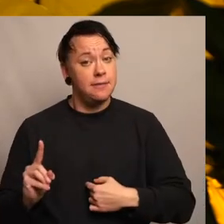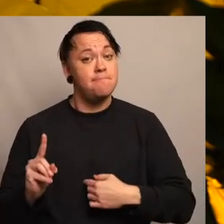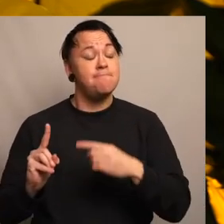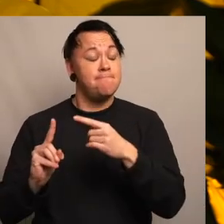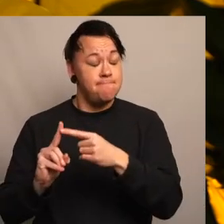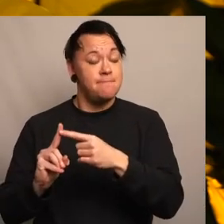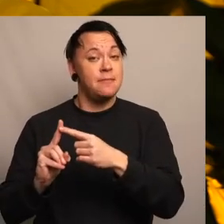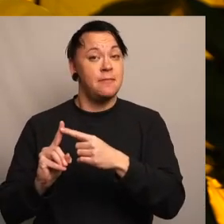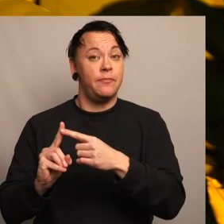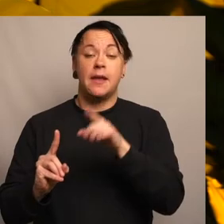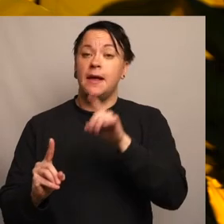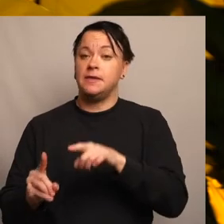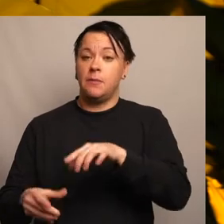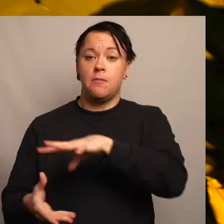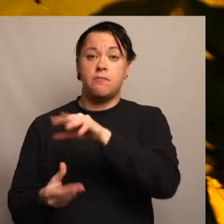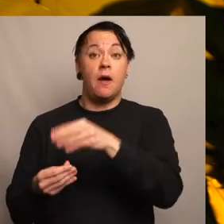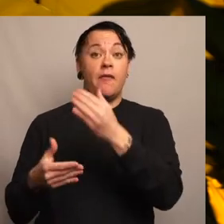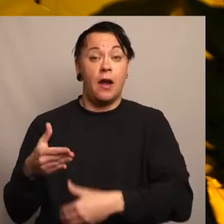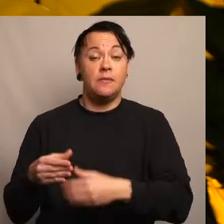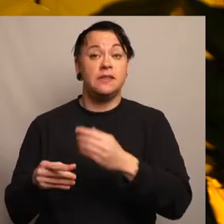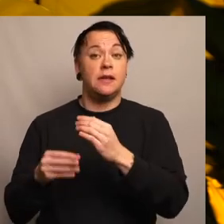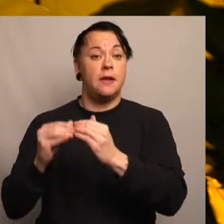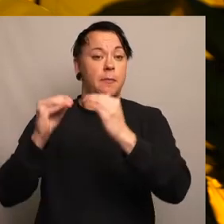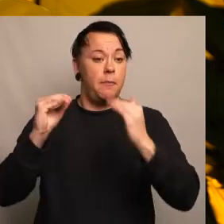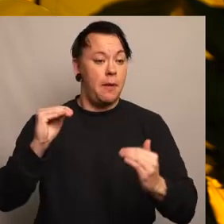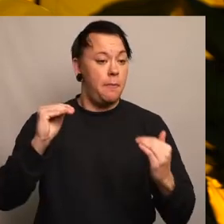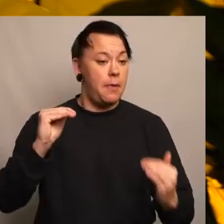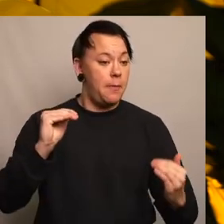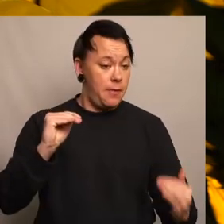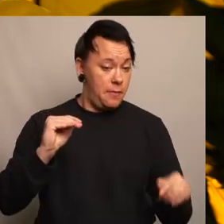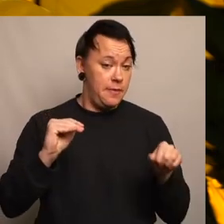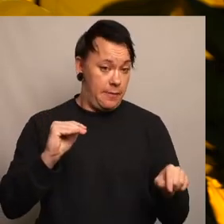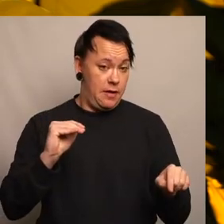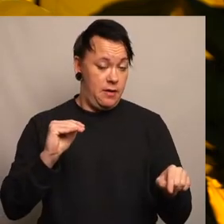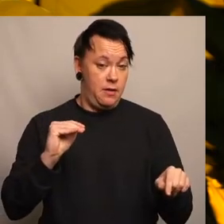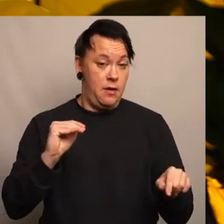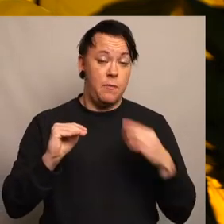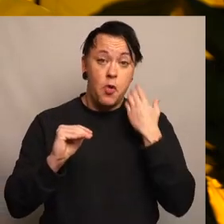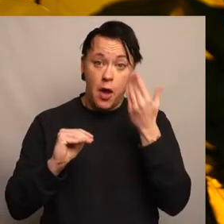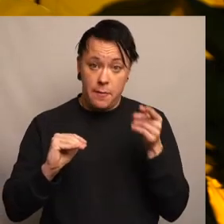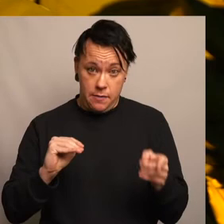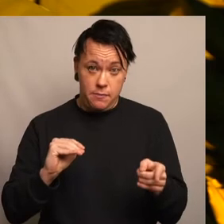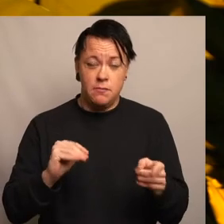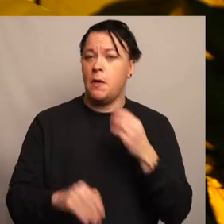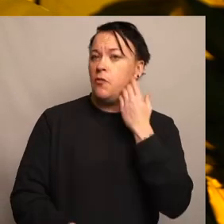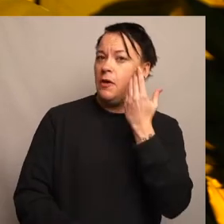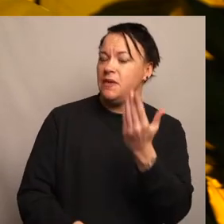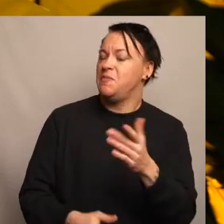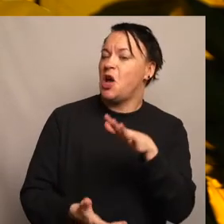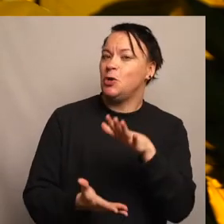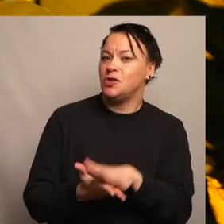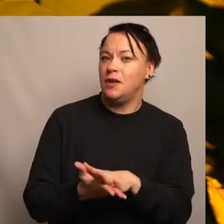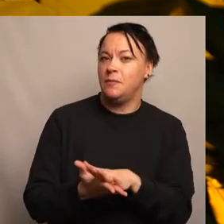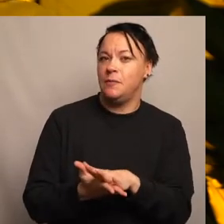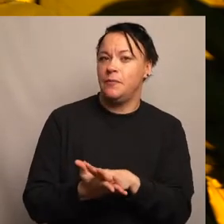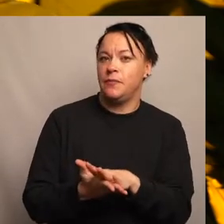let's work on this one and then work on the other one later. But then the later never came. And like, there's been like the history of like Sylvia